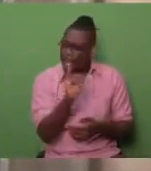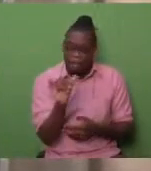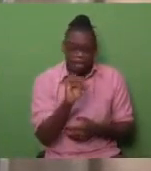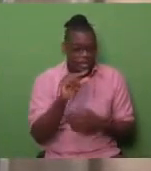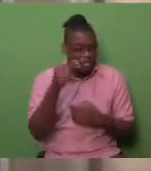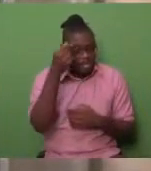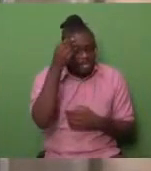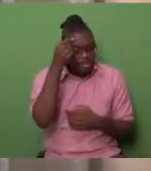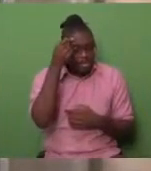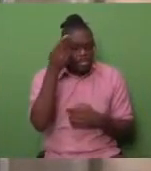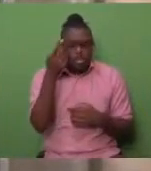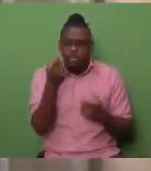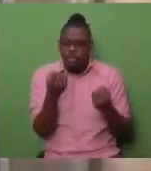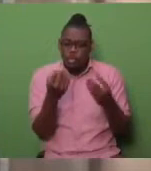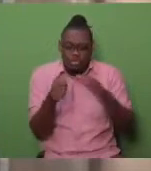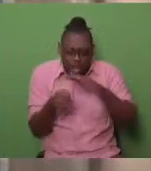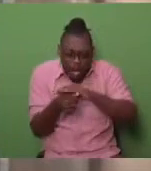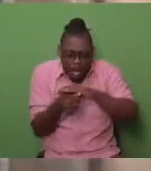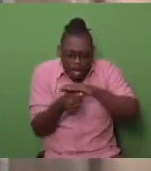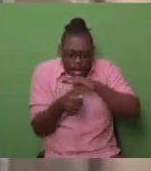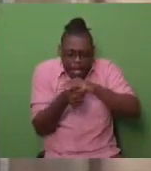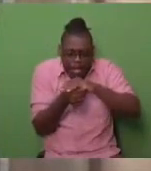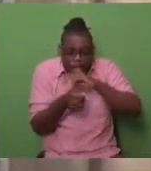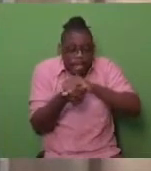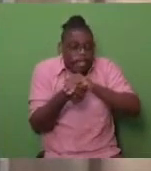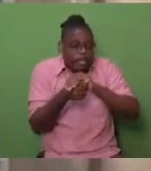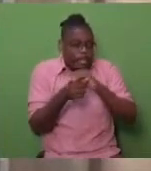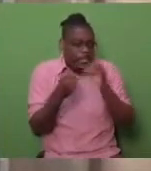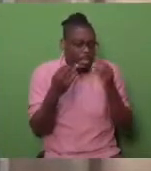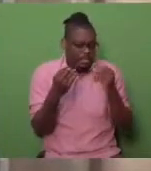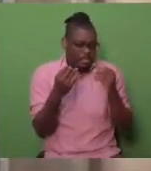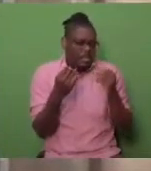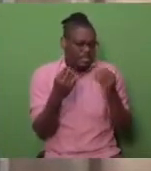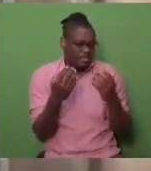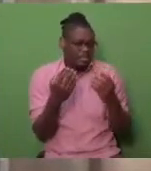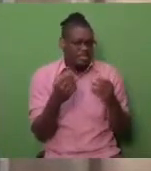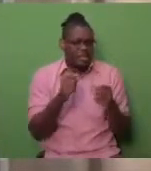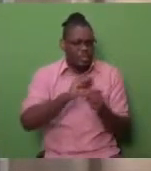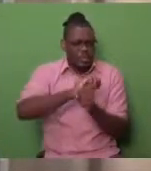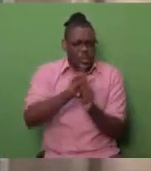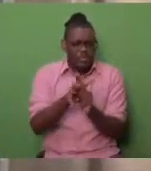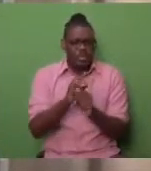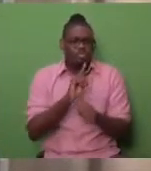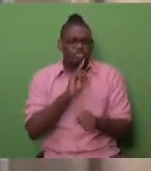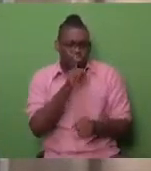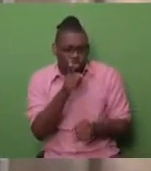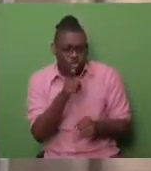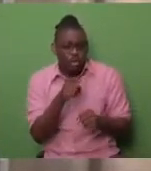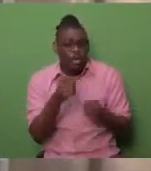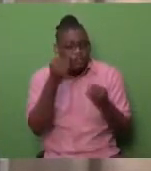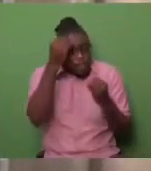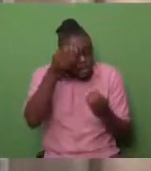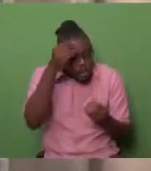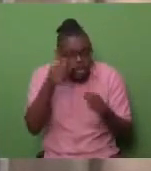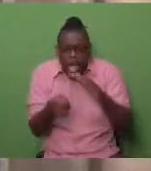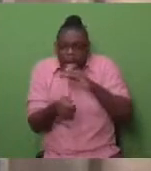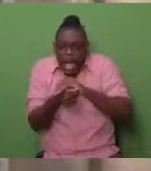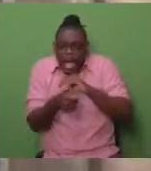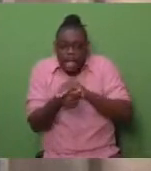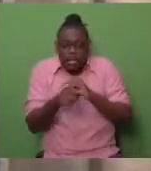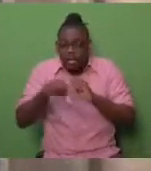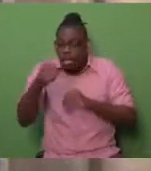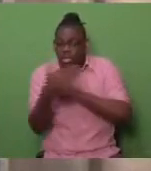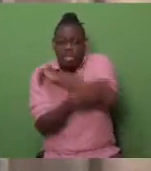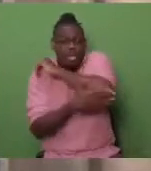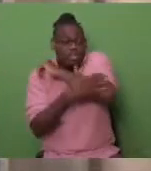pandemic, even as the country sees an alarming, baffling increase in COVID-related deaths, and when that same government fools